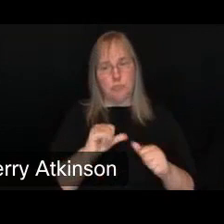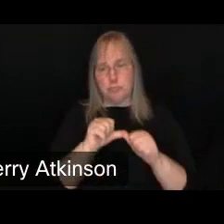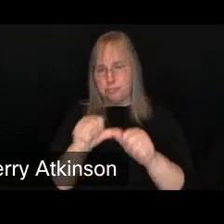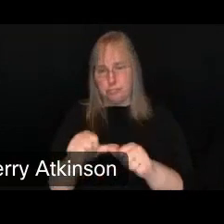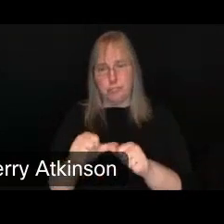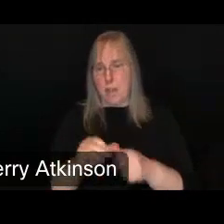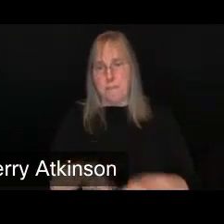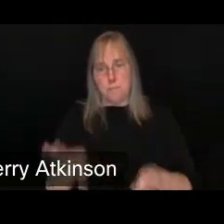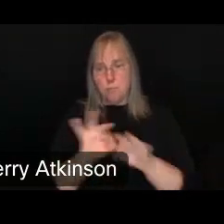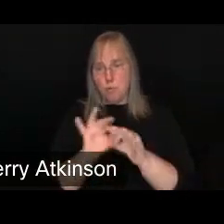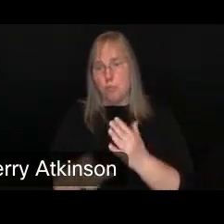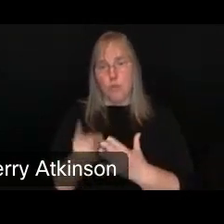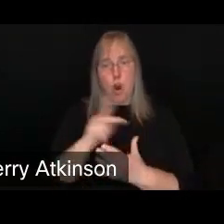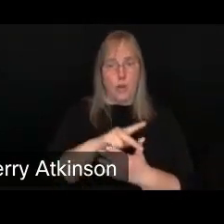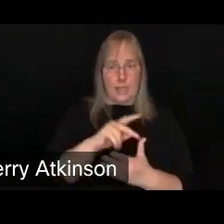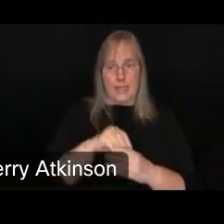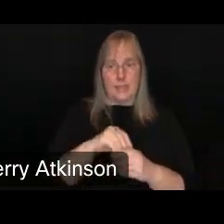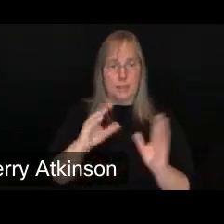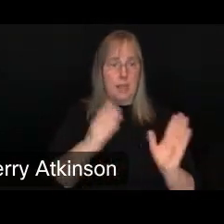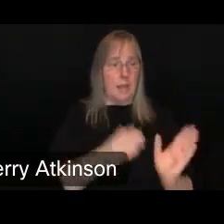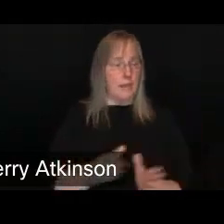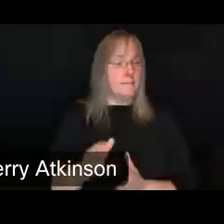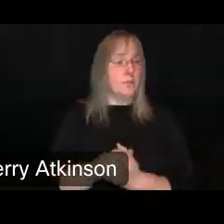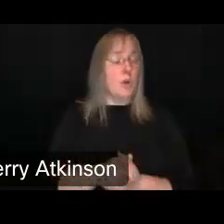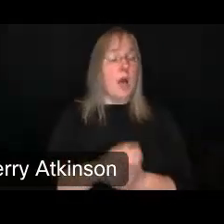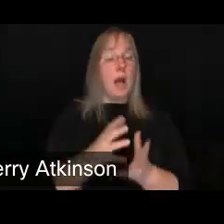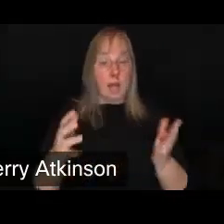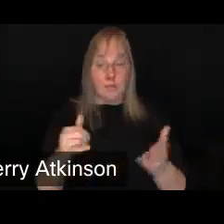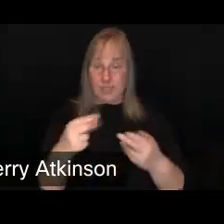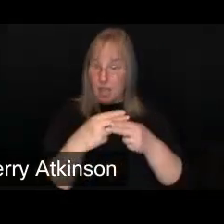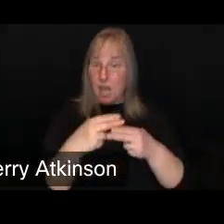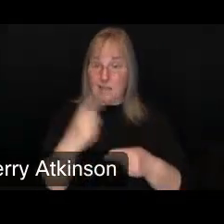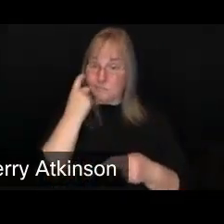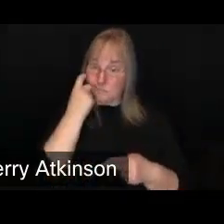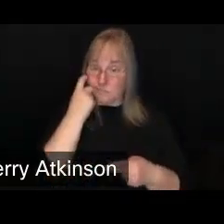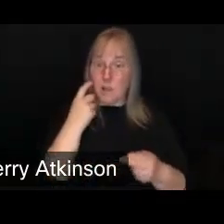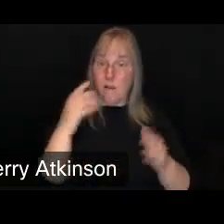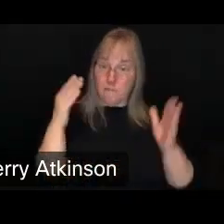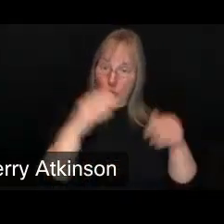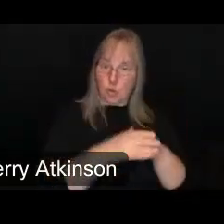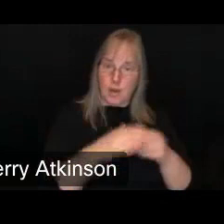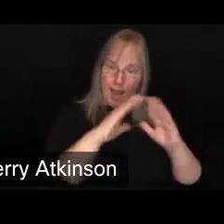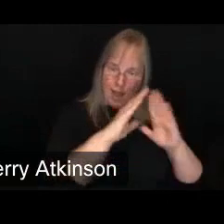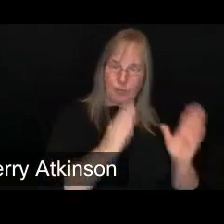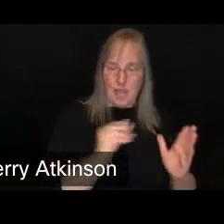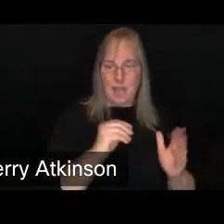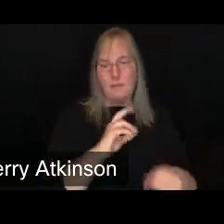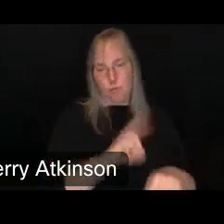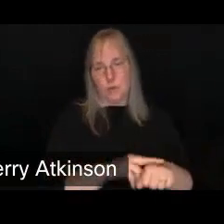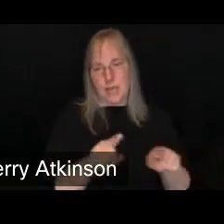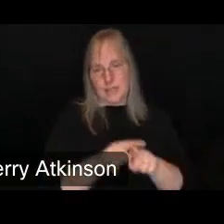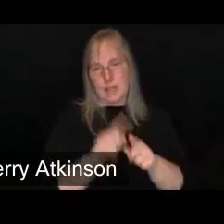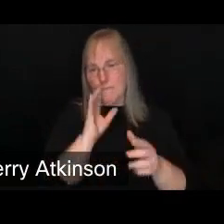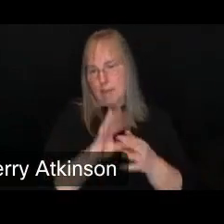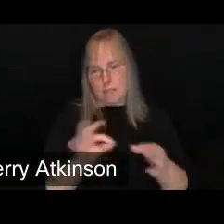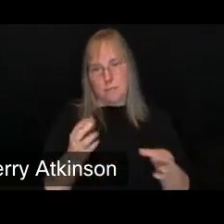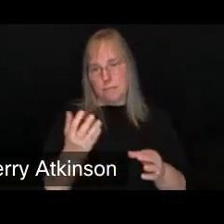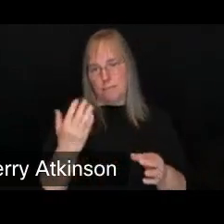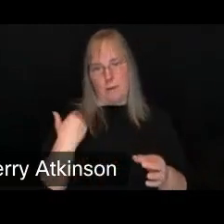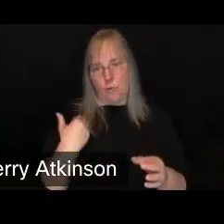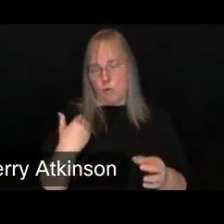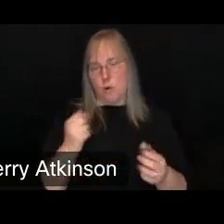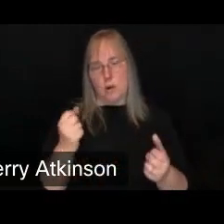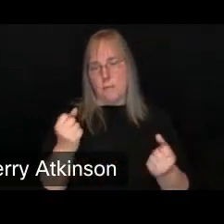plan. So a lot of those slides focused on housing, but of course, as I mentioned earlier, there are various other topics that a general